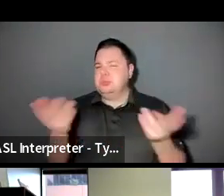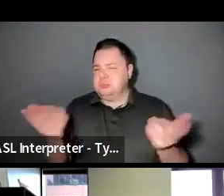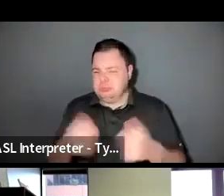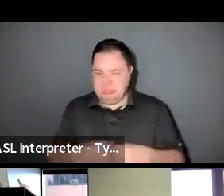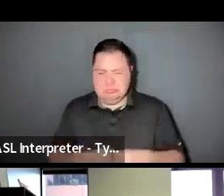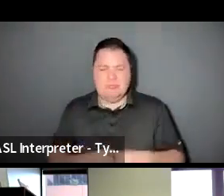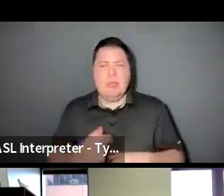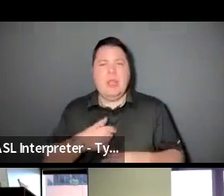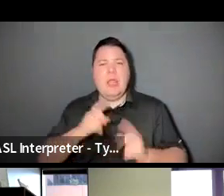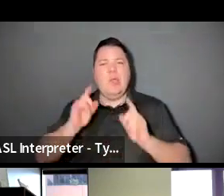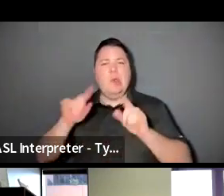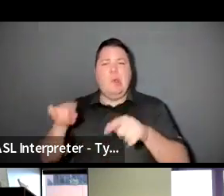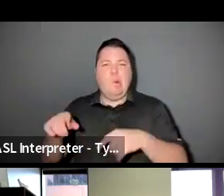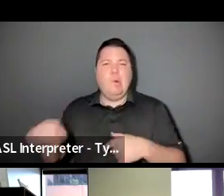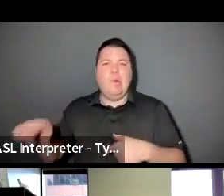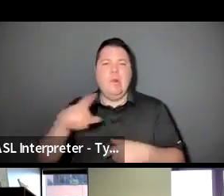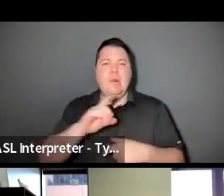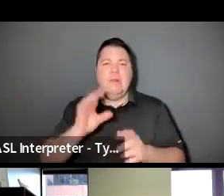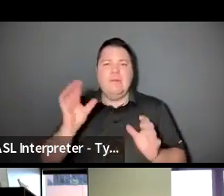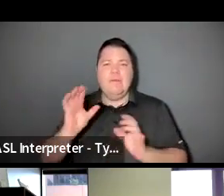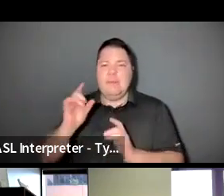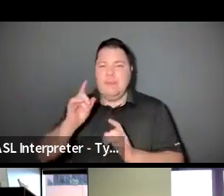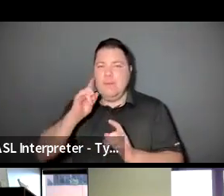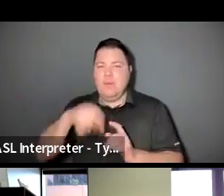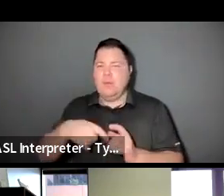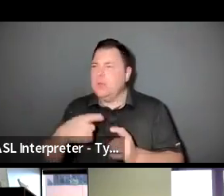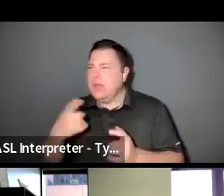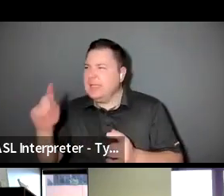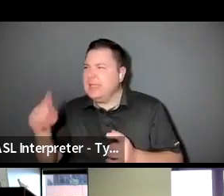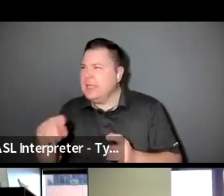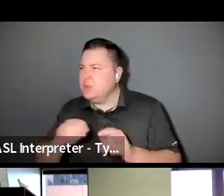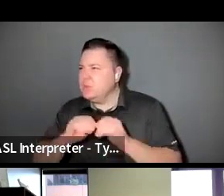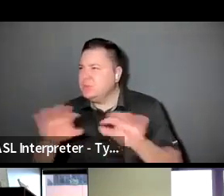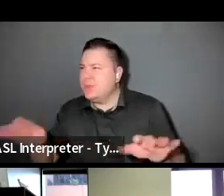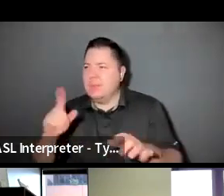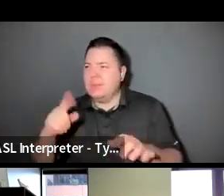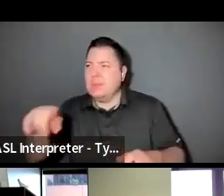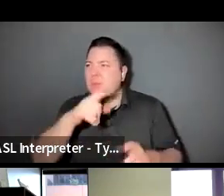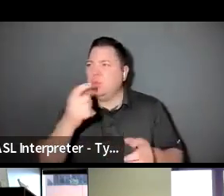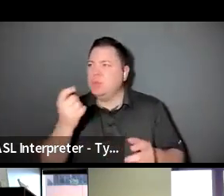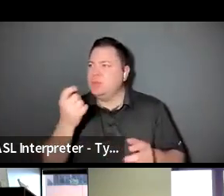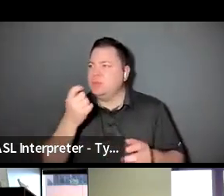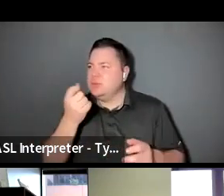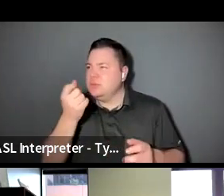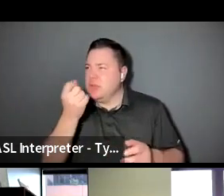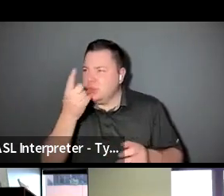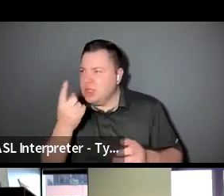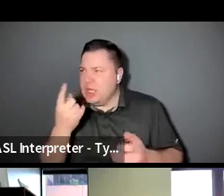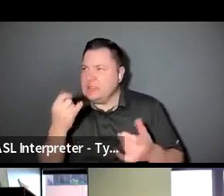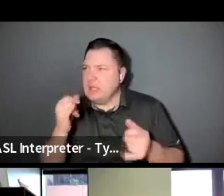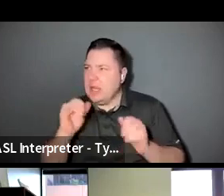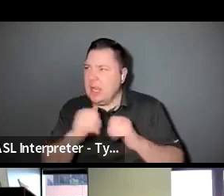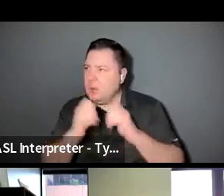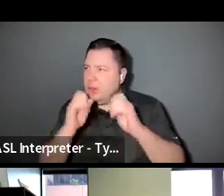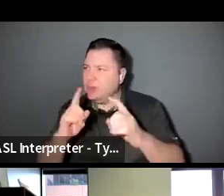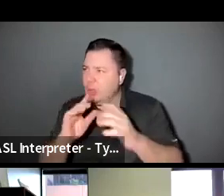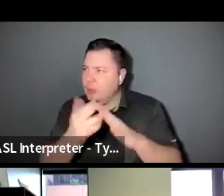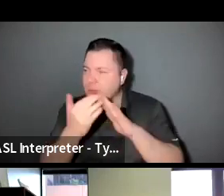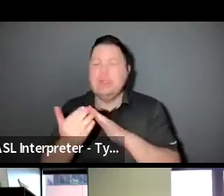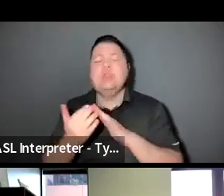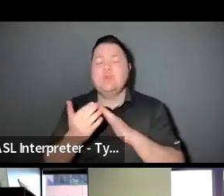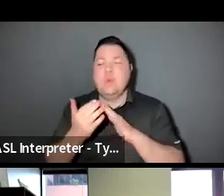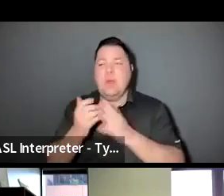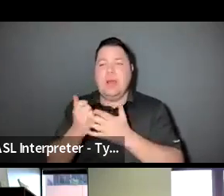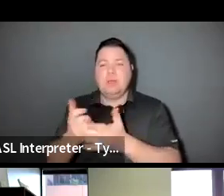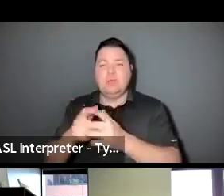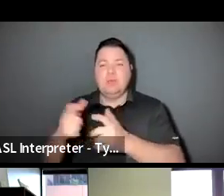go out, I find out what we need to put out there and how we need to educate our community, and I grow our community. So